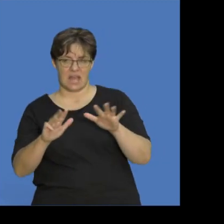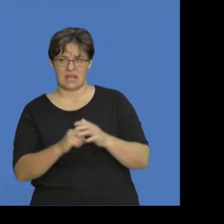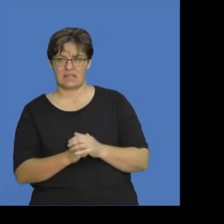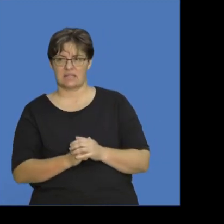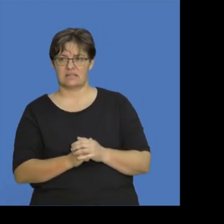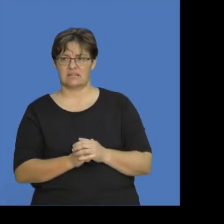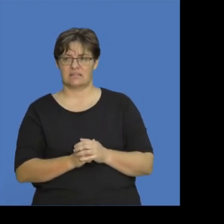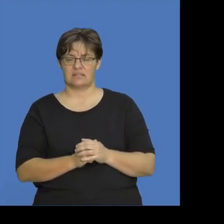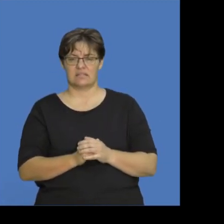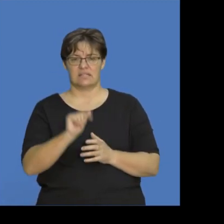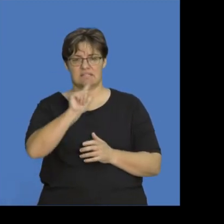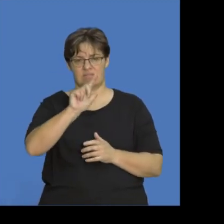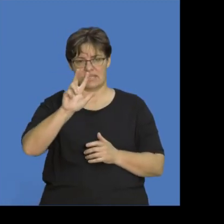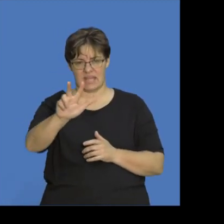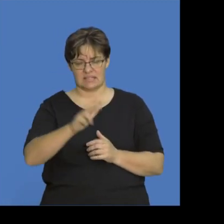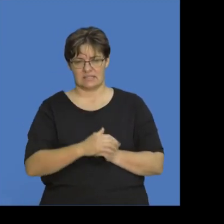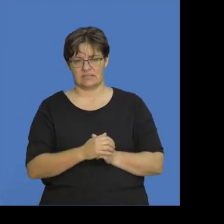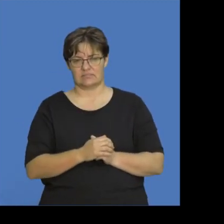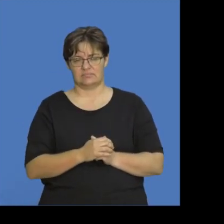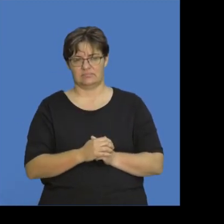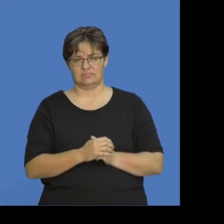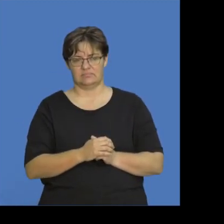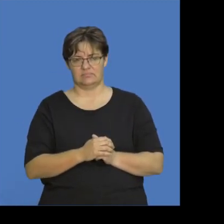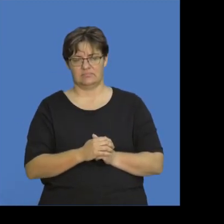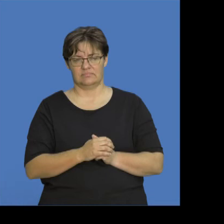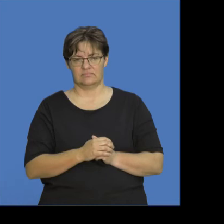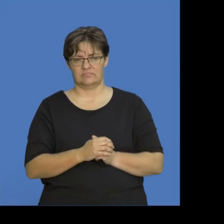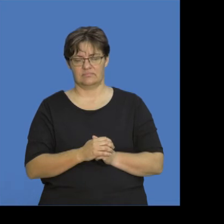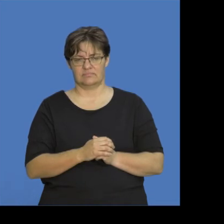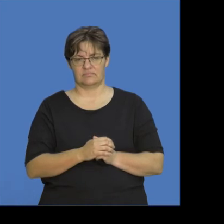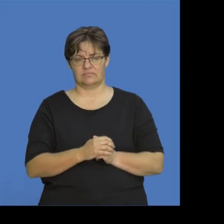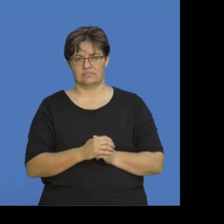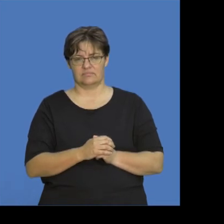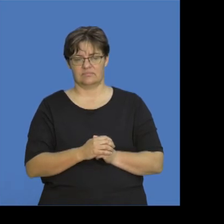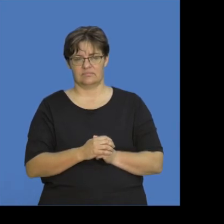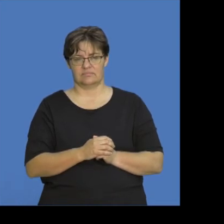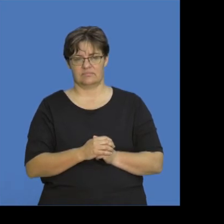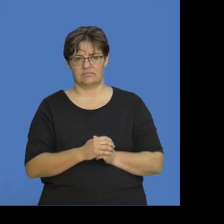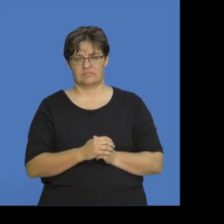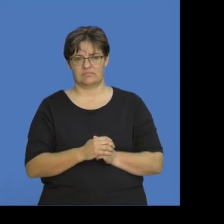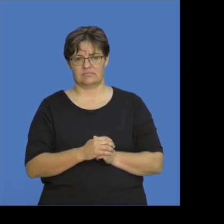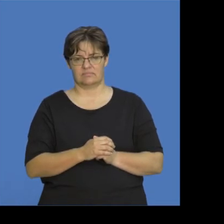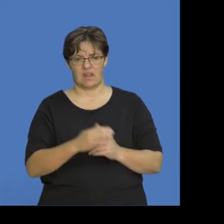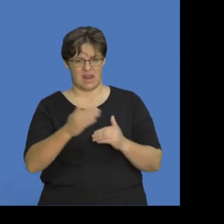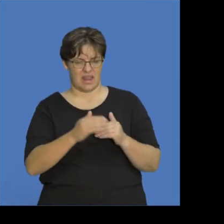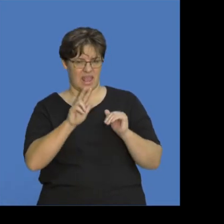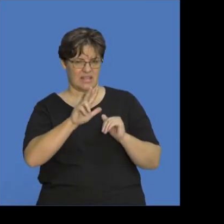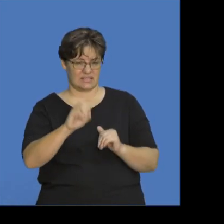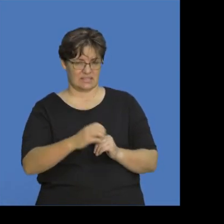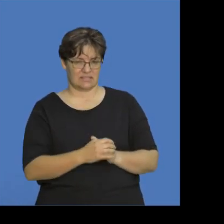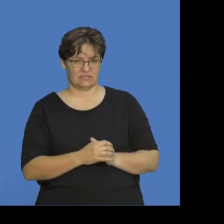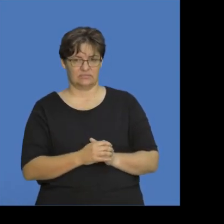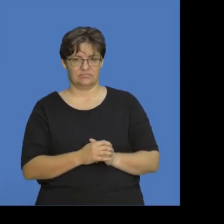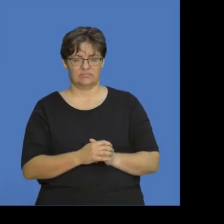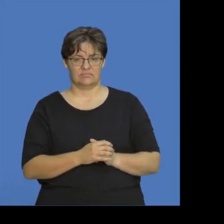Size 10, size 9, this size 9, we get 78. 78, which is close